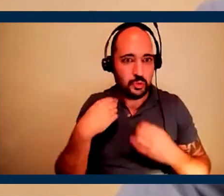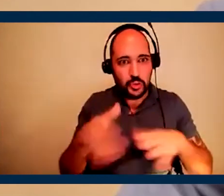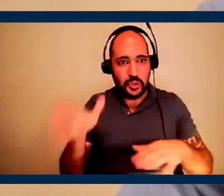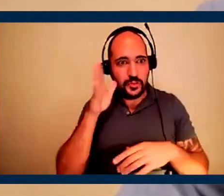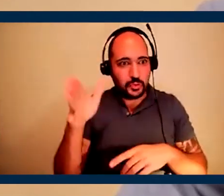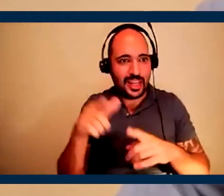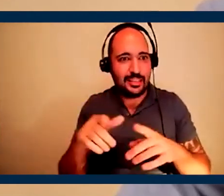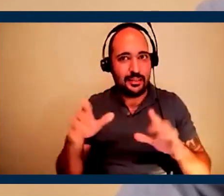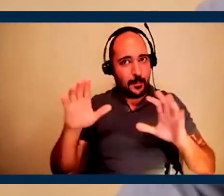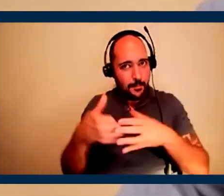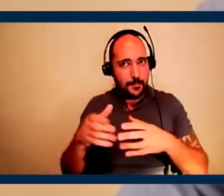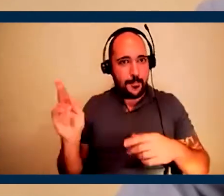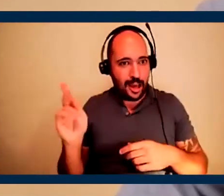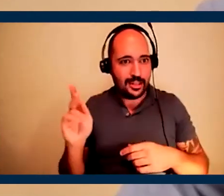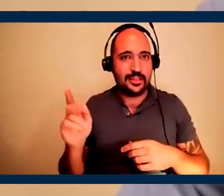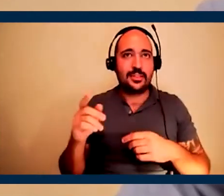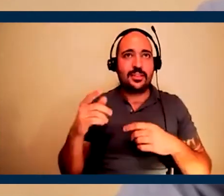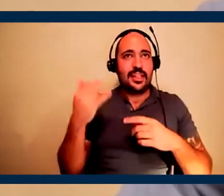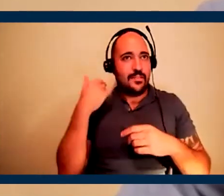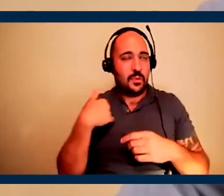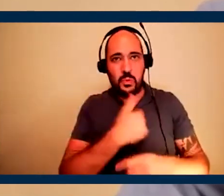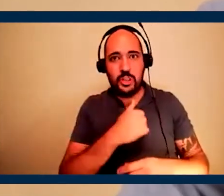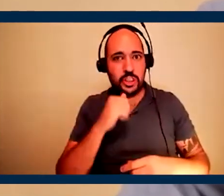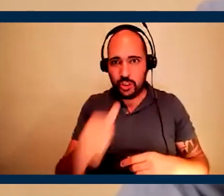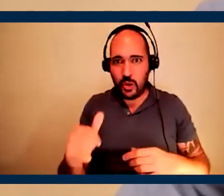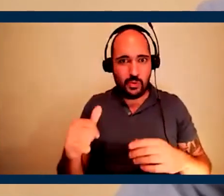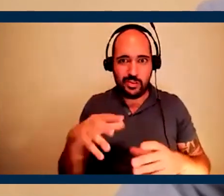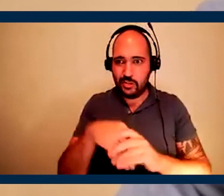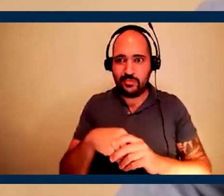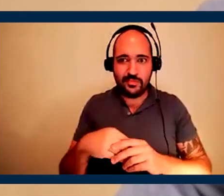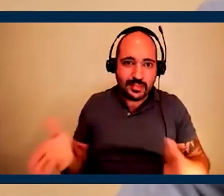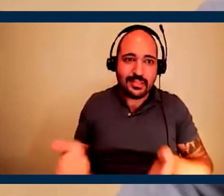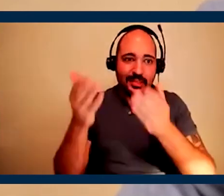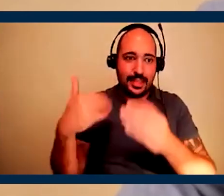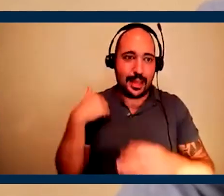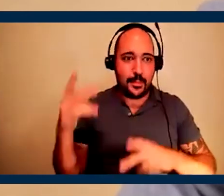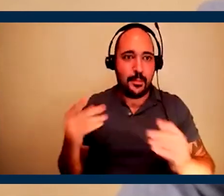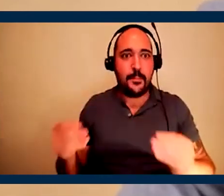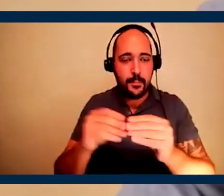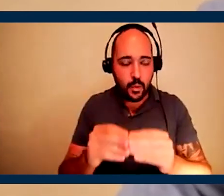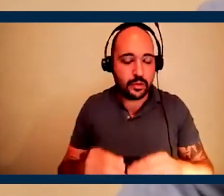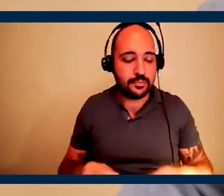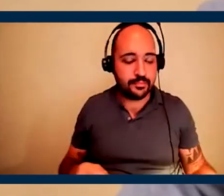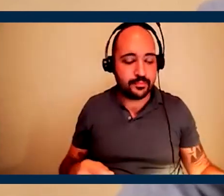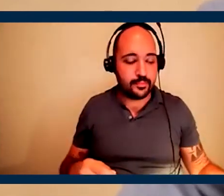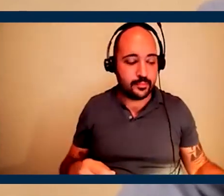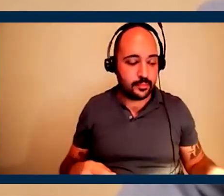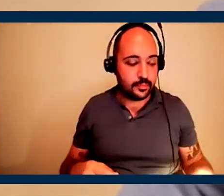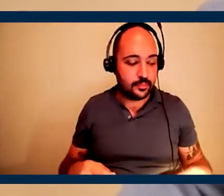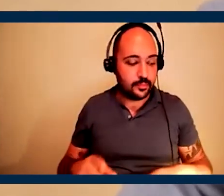do not cultivate young people more in that. I think in terms of the actual question, I